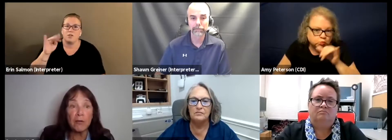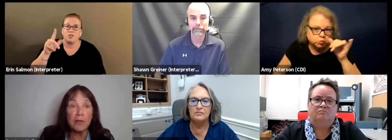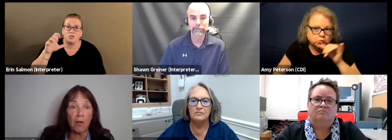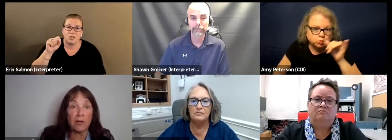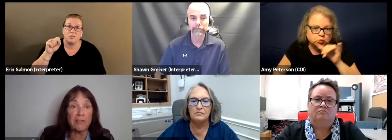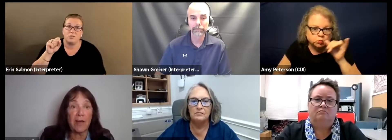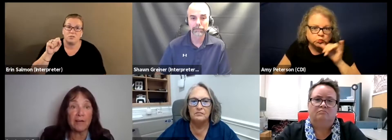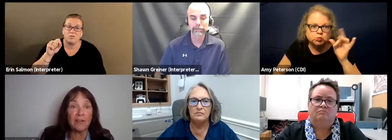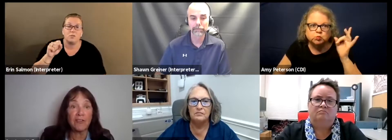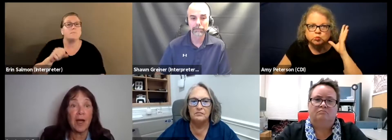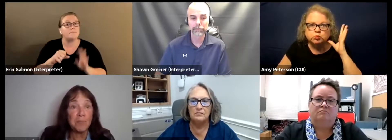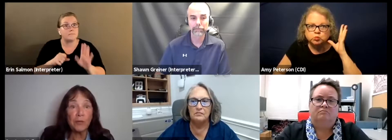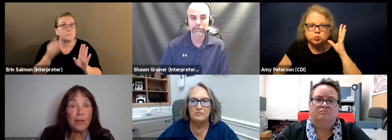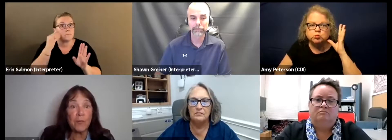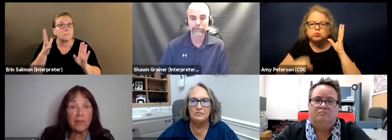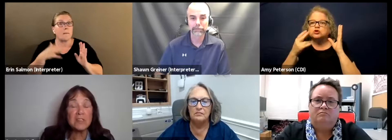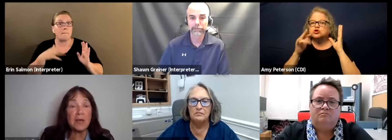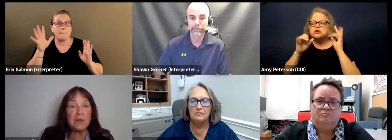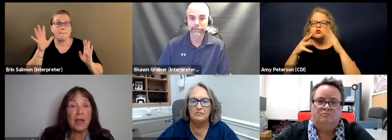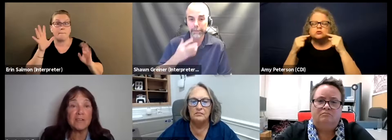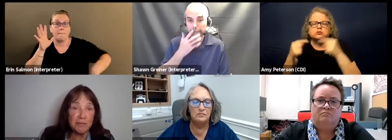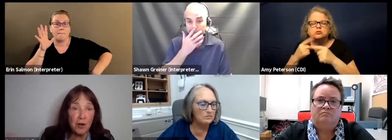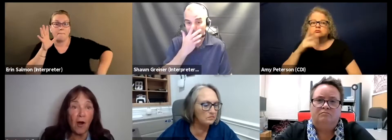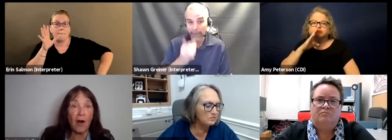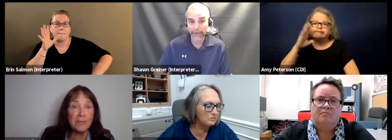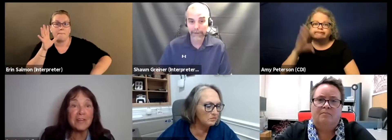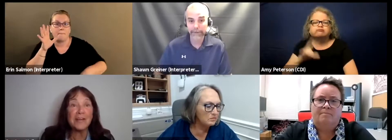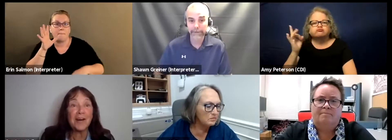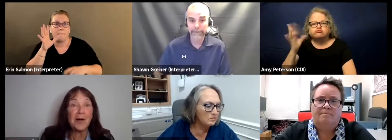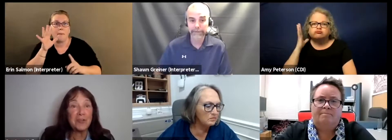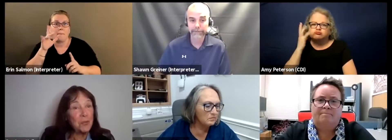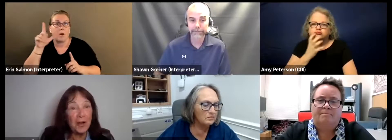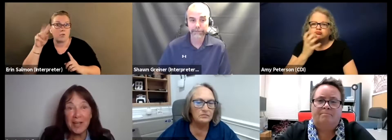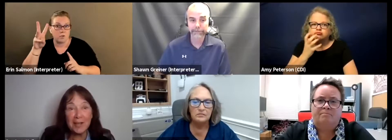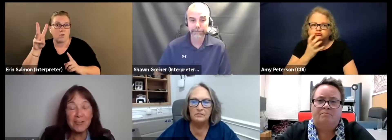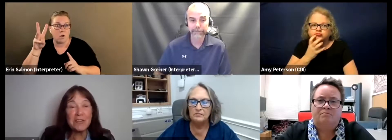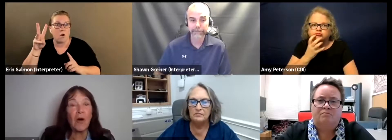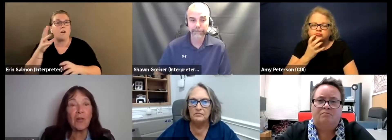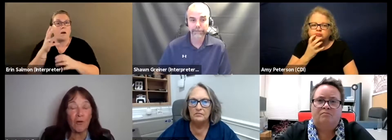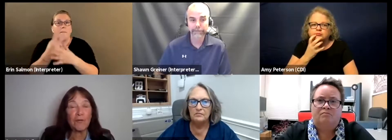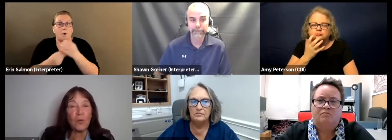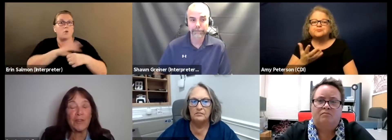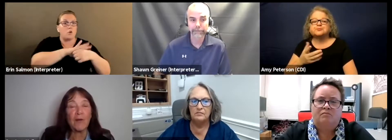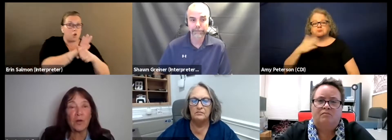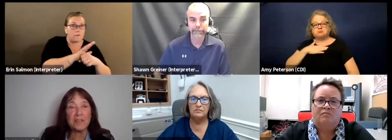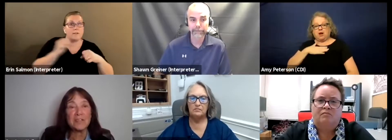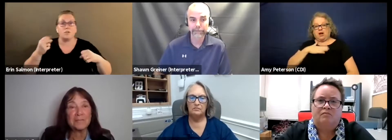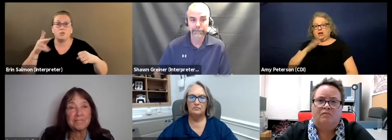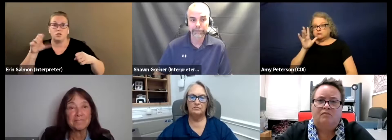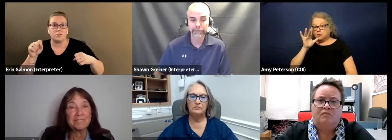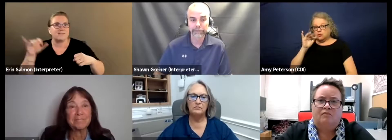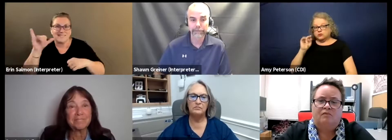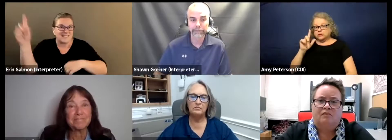My mother-in-law did that. She got both of them on the same day, different arms, but she wanted to get it just all over with at